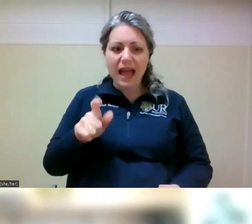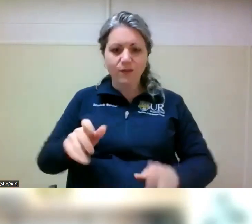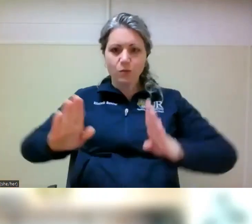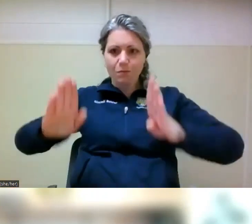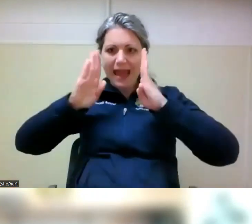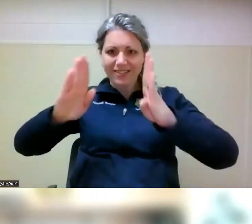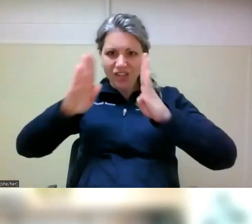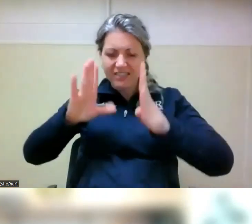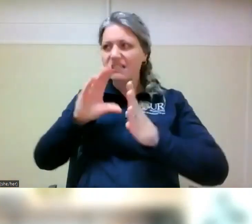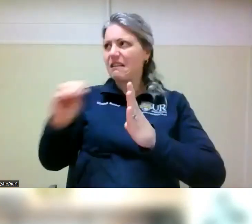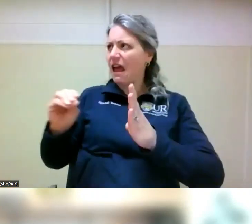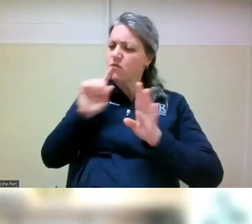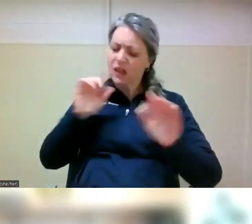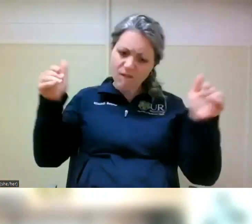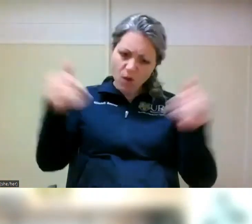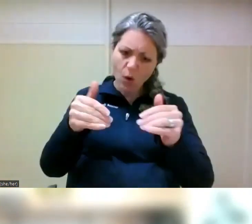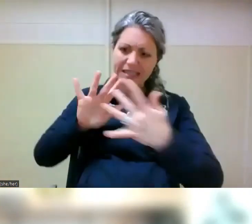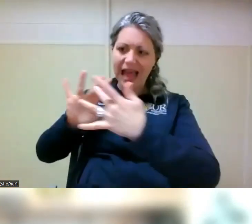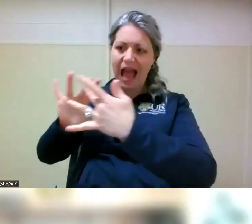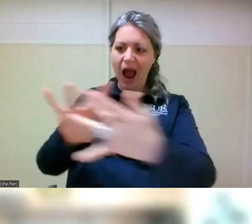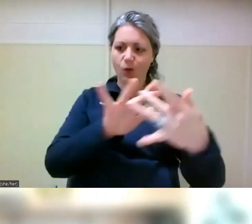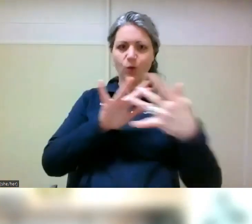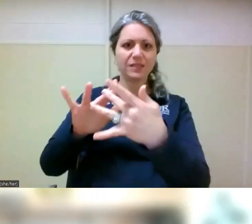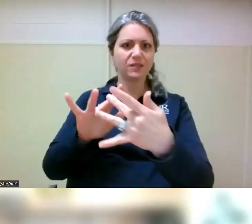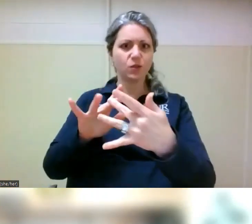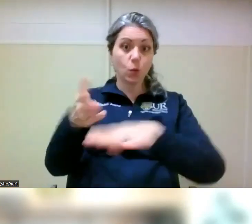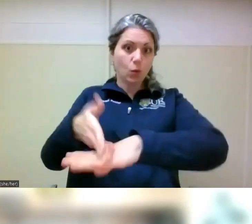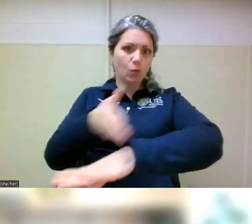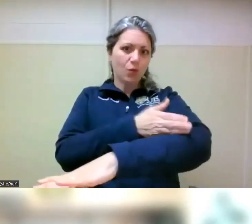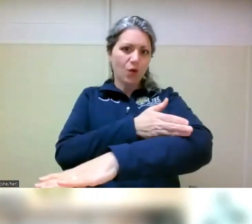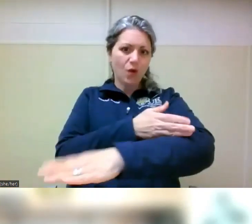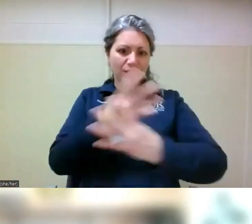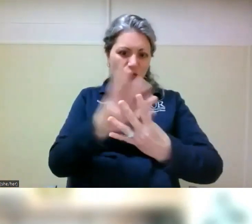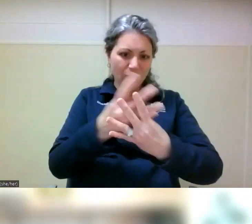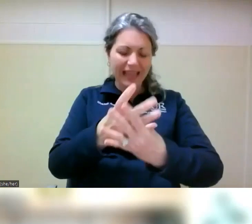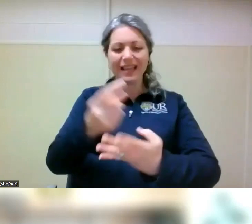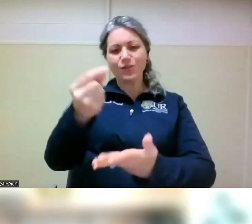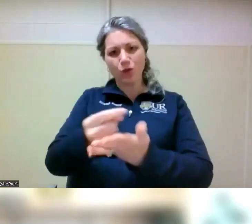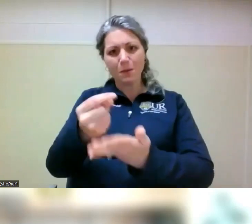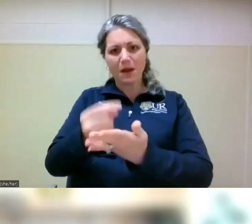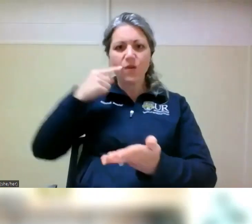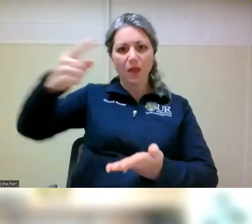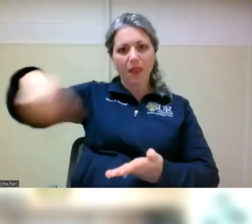more focused outreach to improve screening and treatment.